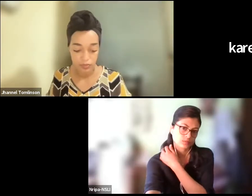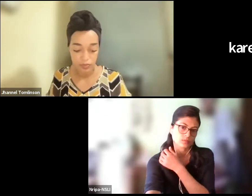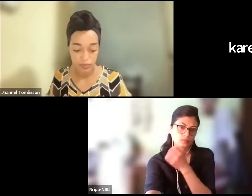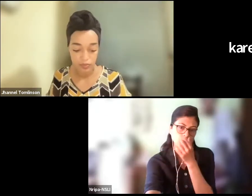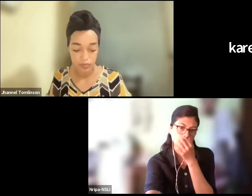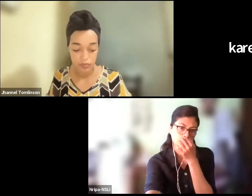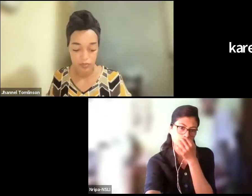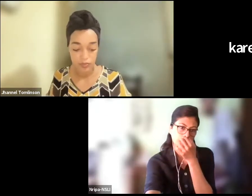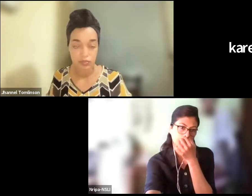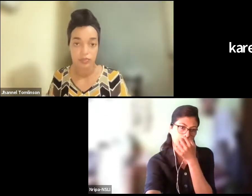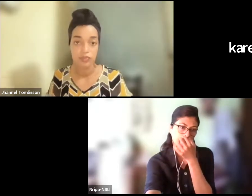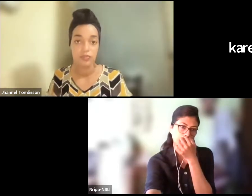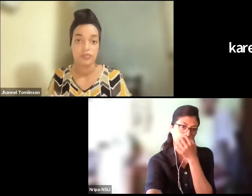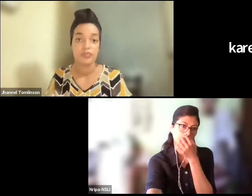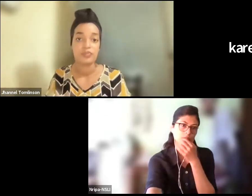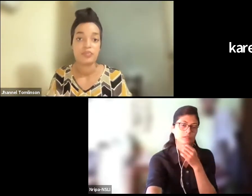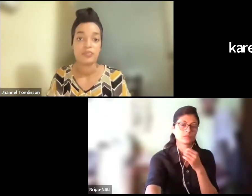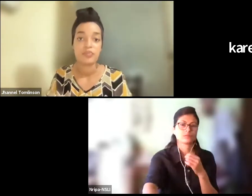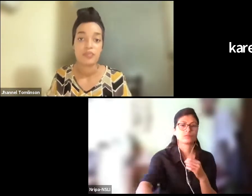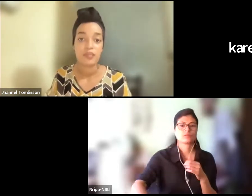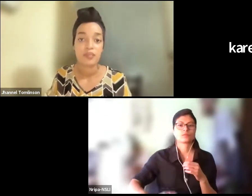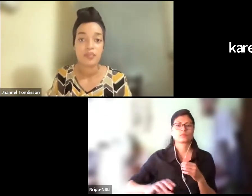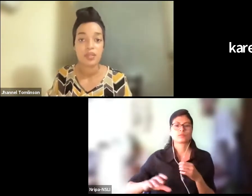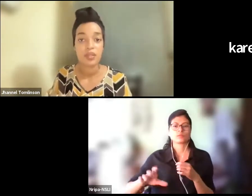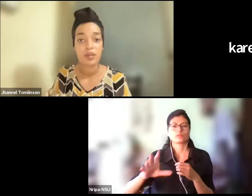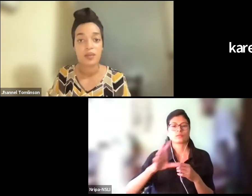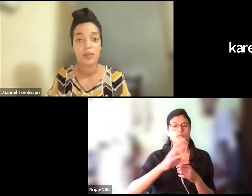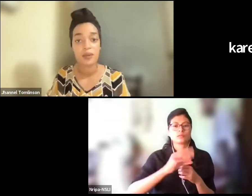Hi, good evening again.